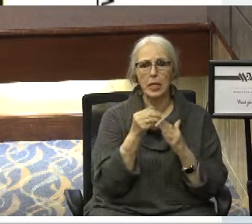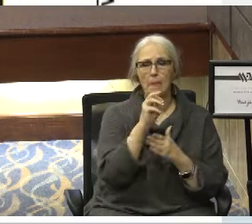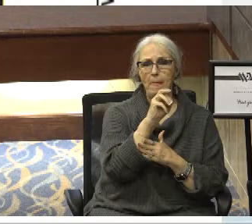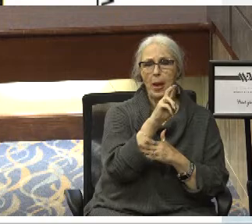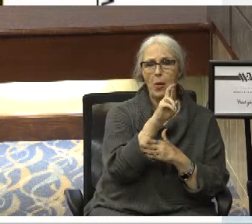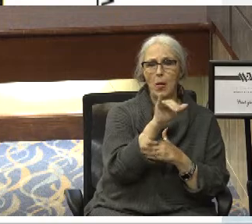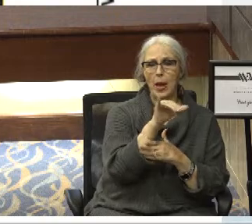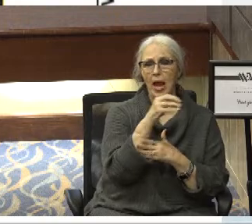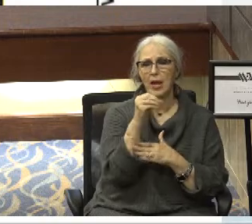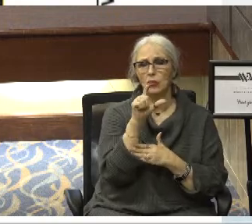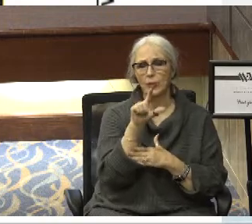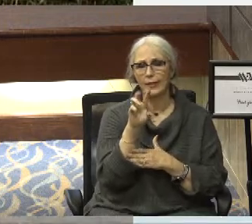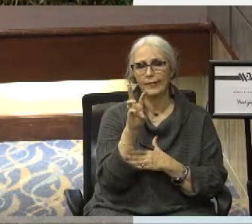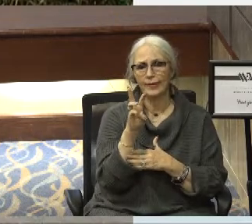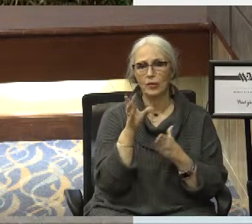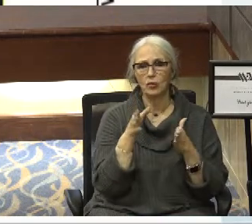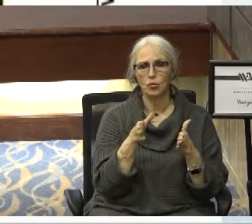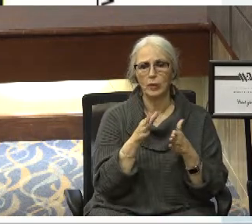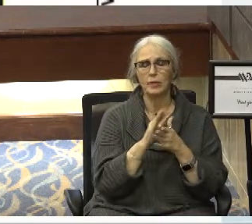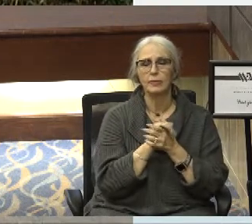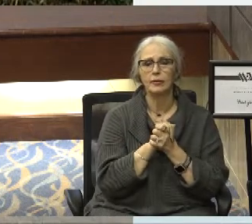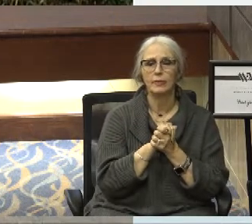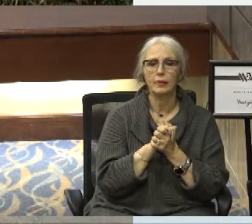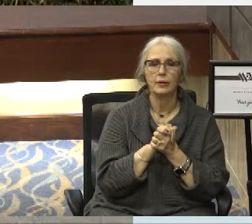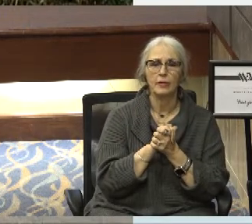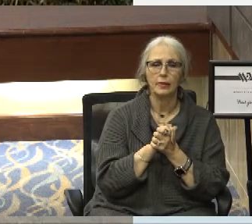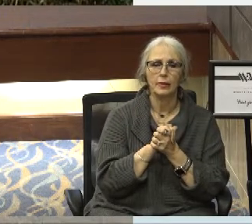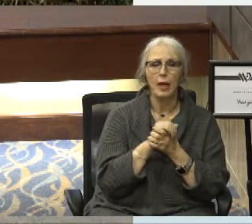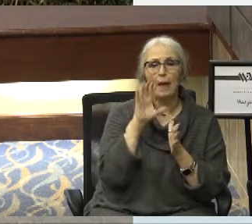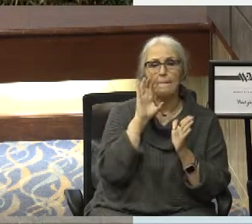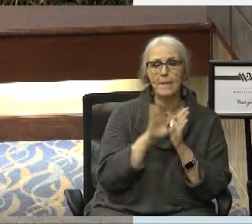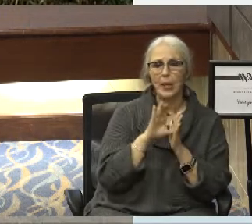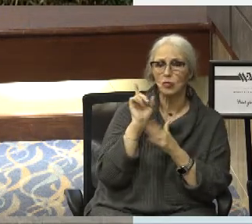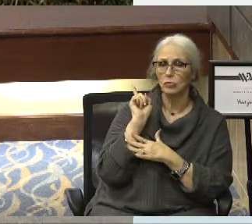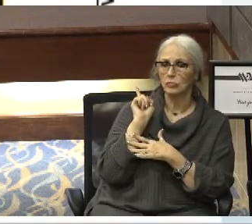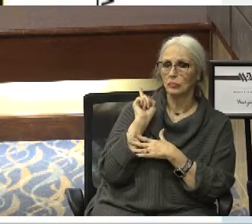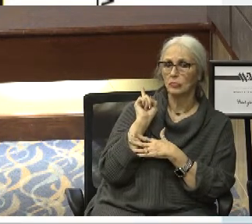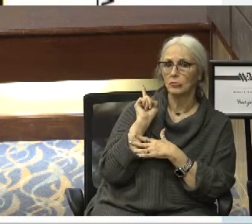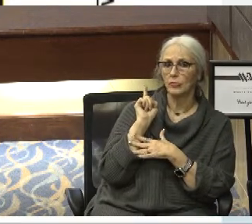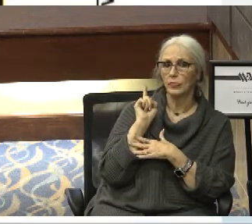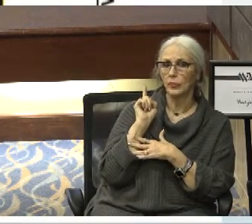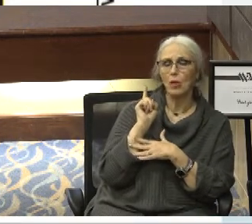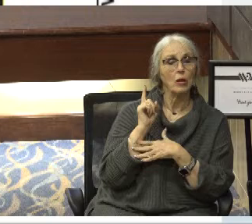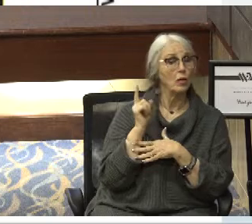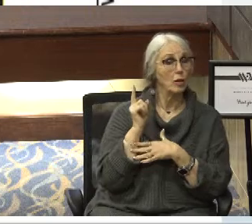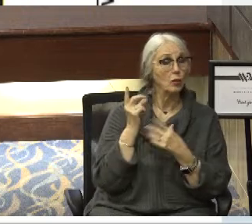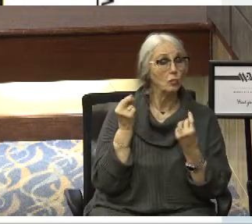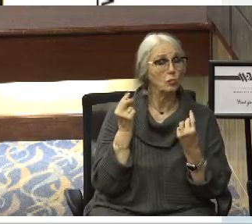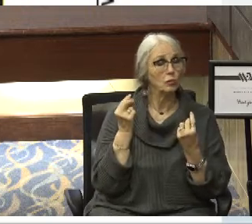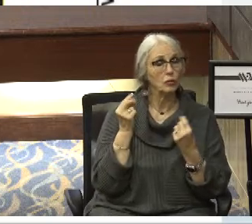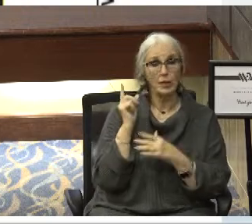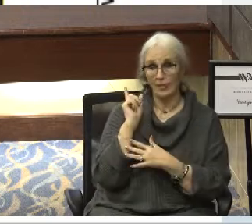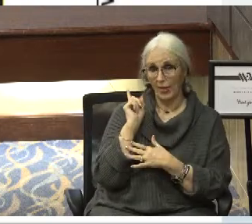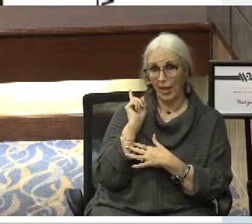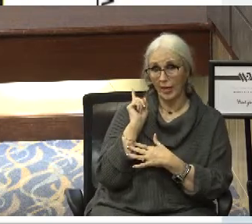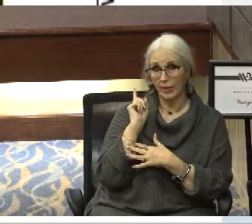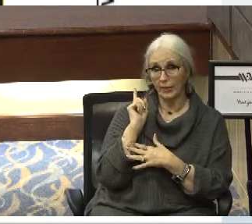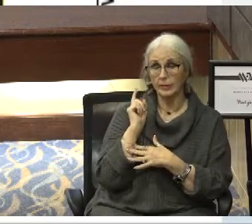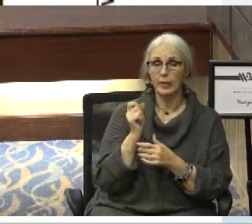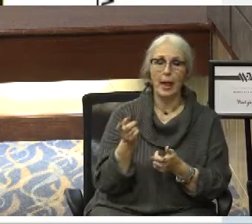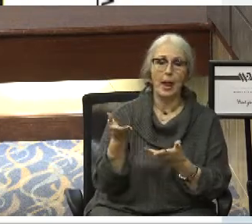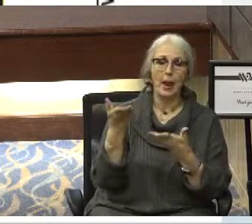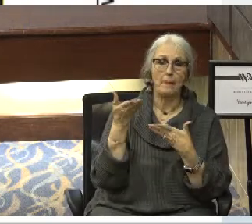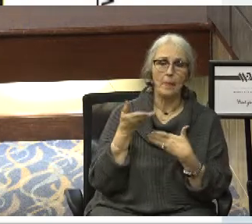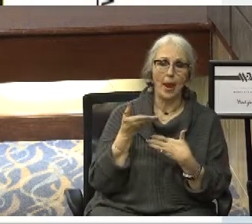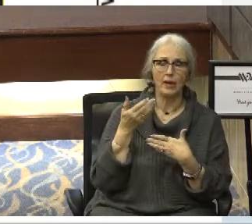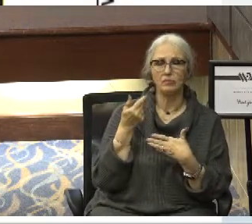Avenue and 26th Street. And then there's a picture of it. And so what what that does, this came back